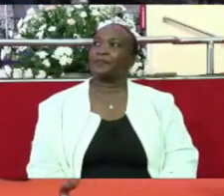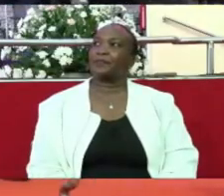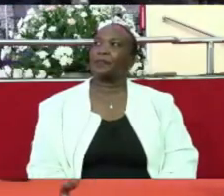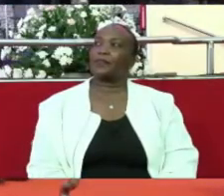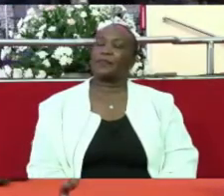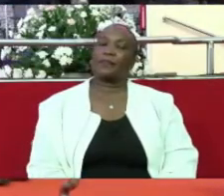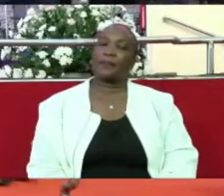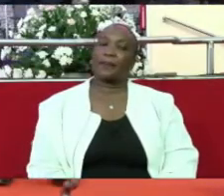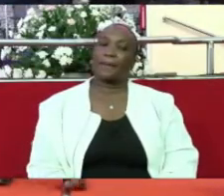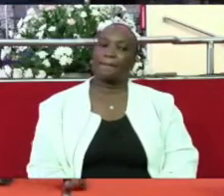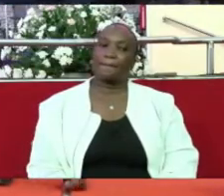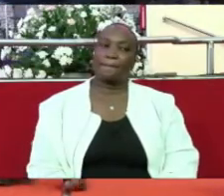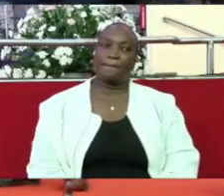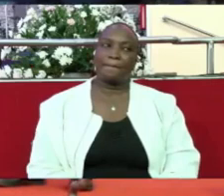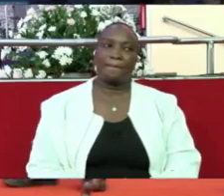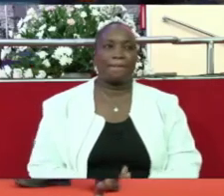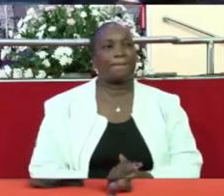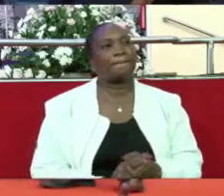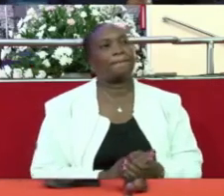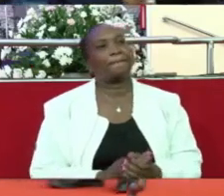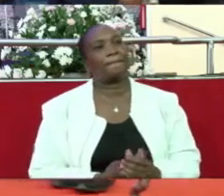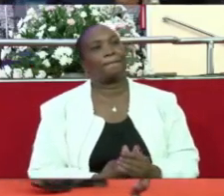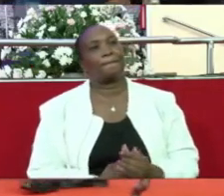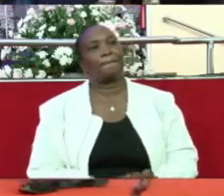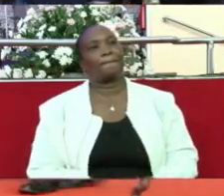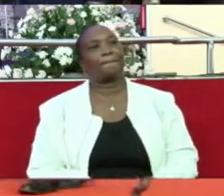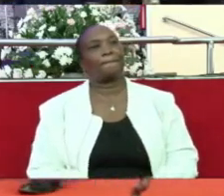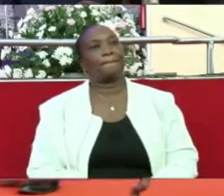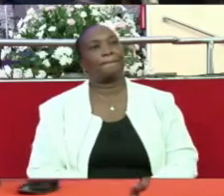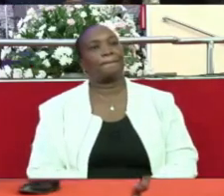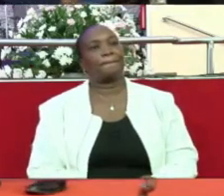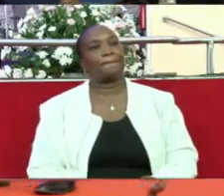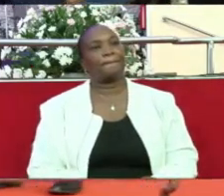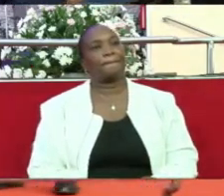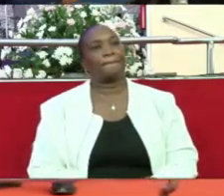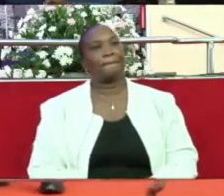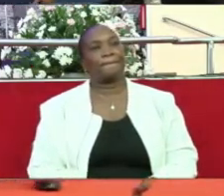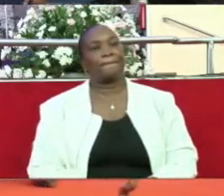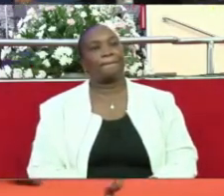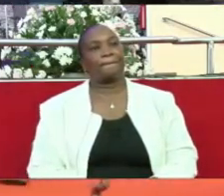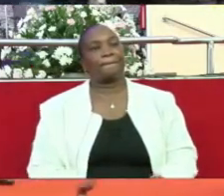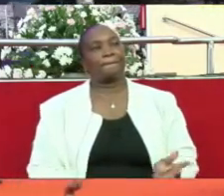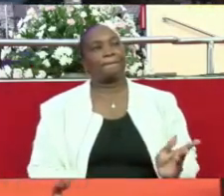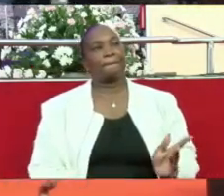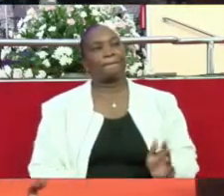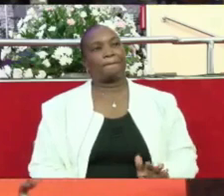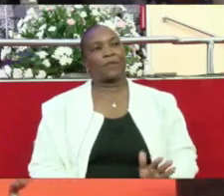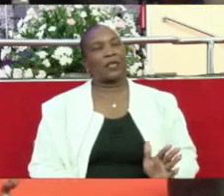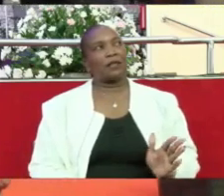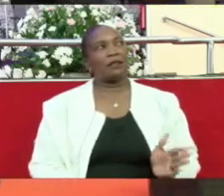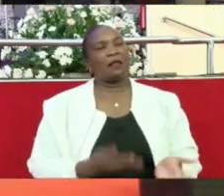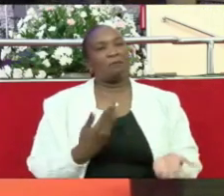are bad. Mali unajiona unasema mambo ni mabaya. Where you need to imagine yourself in the situation that you are in. Mali ambapo